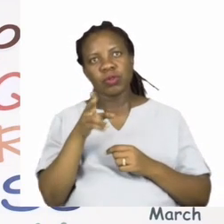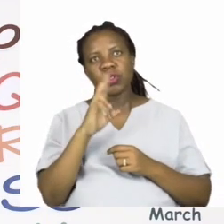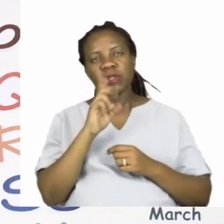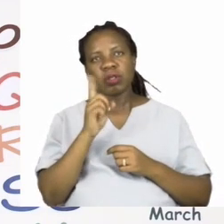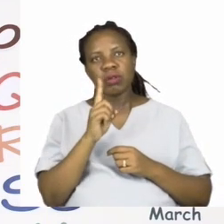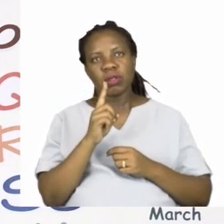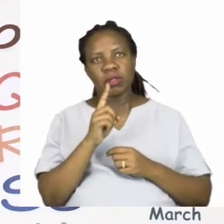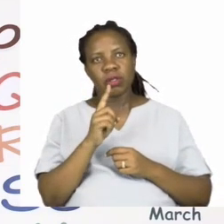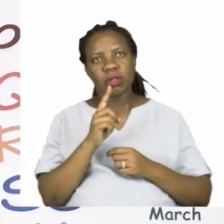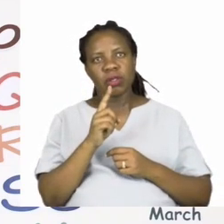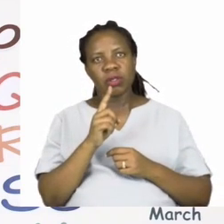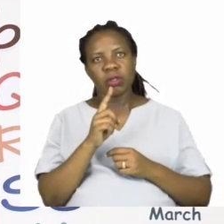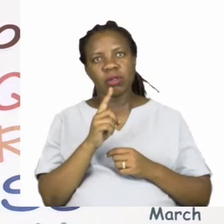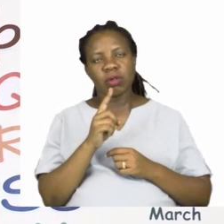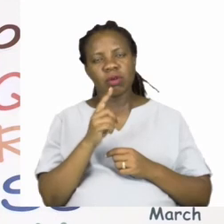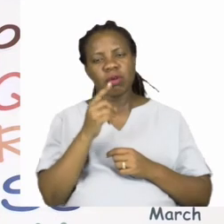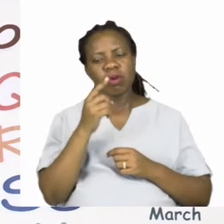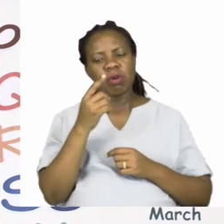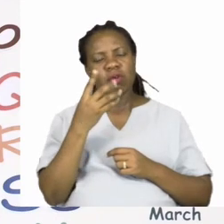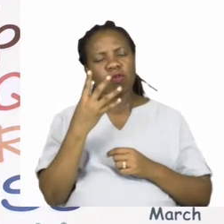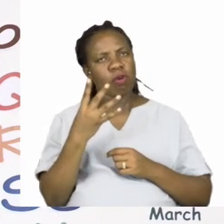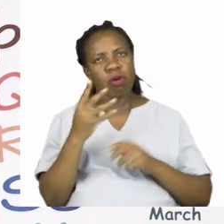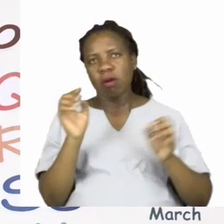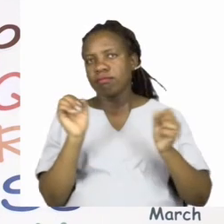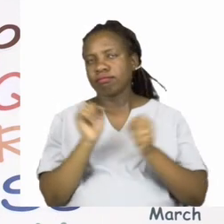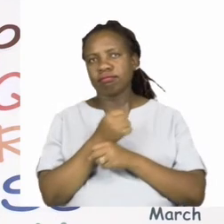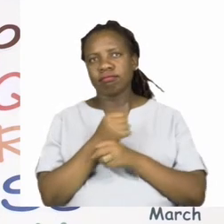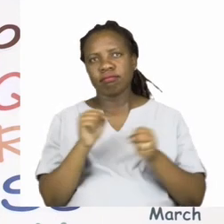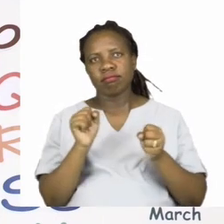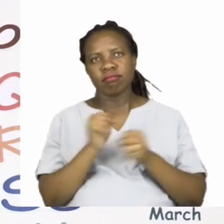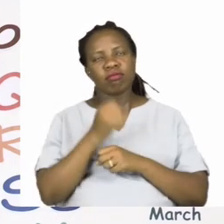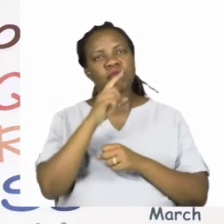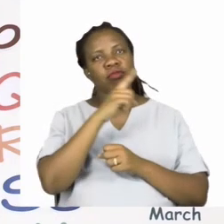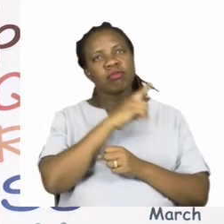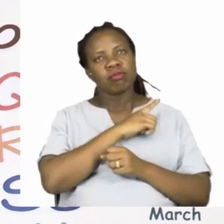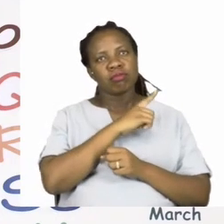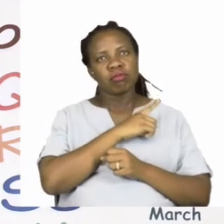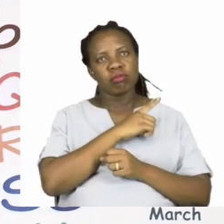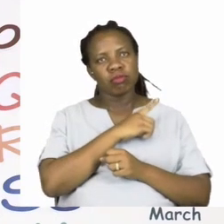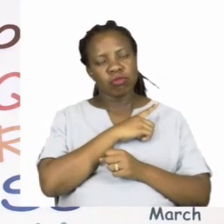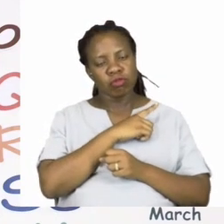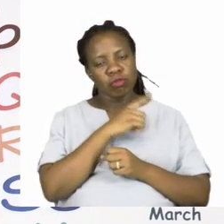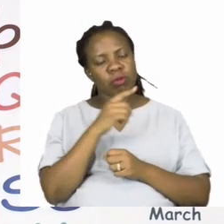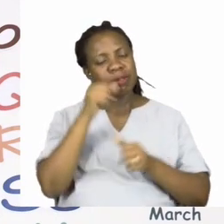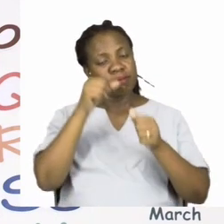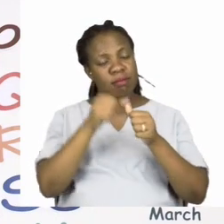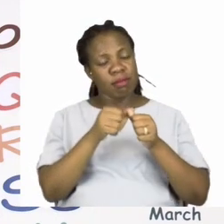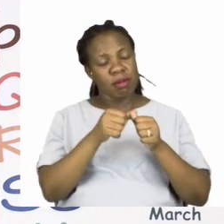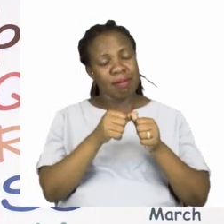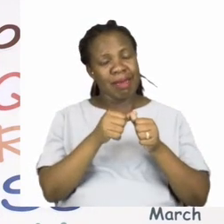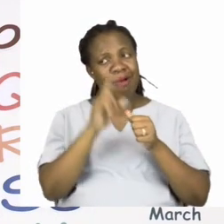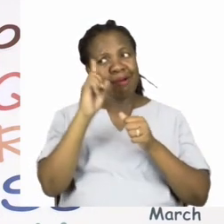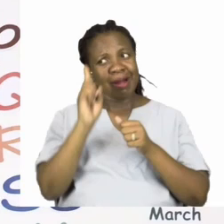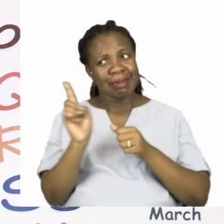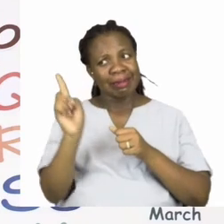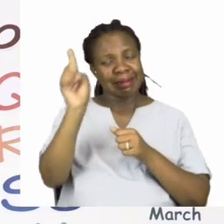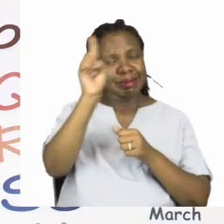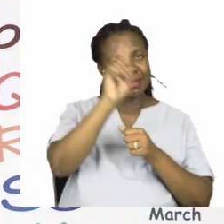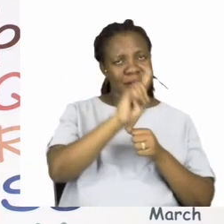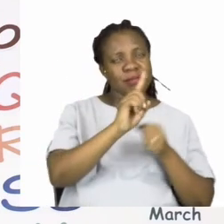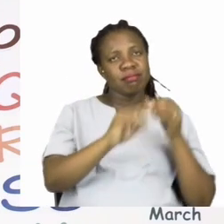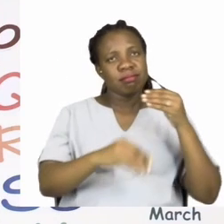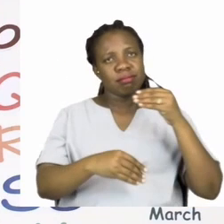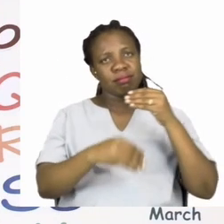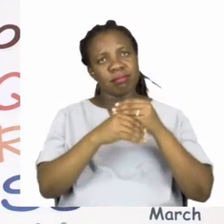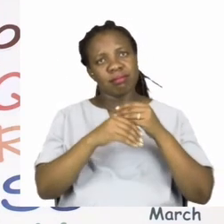4, but we can't write 4 because remember we have to add 1 more that we got from